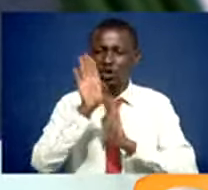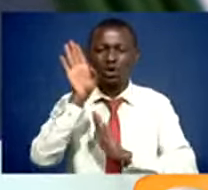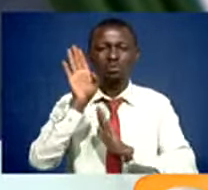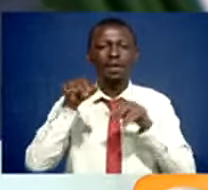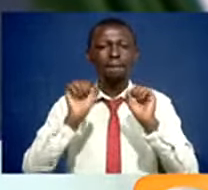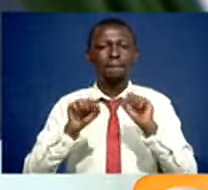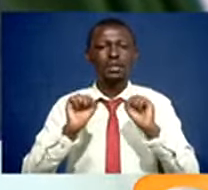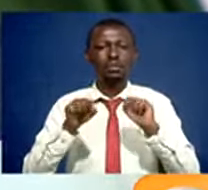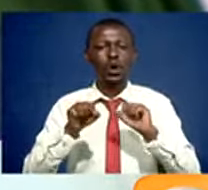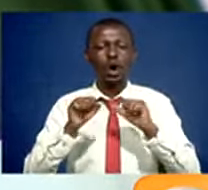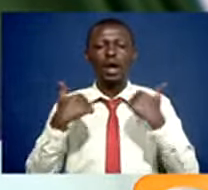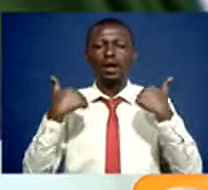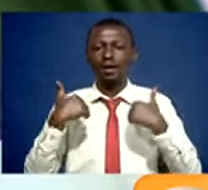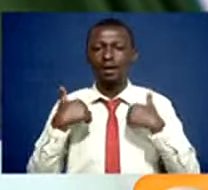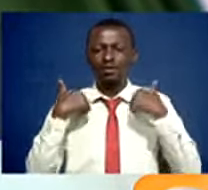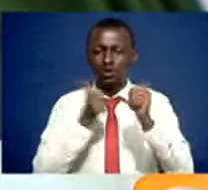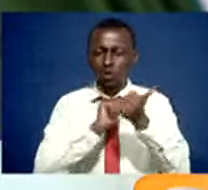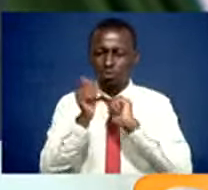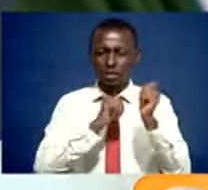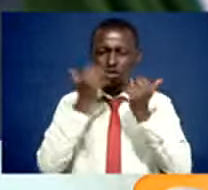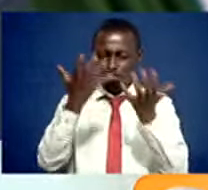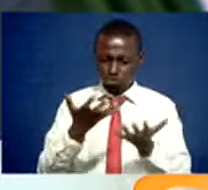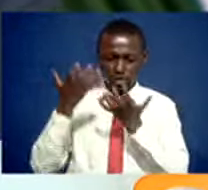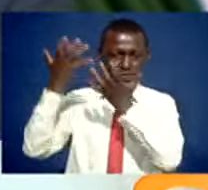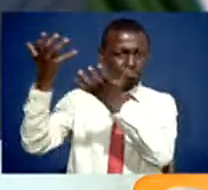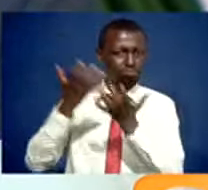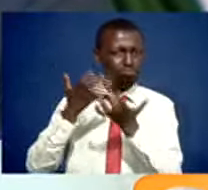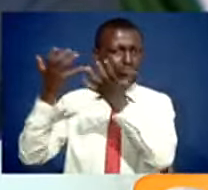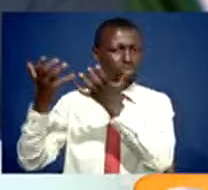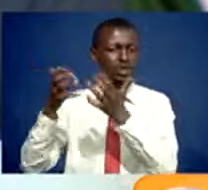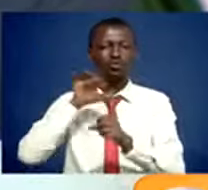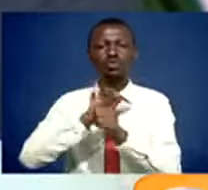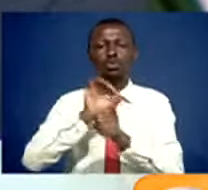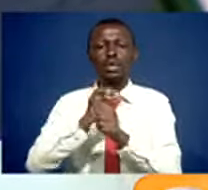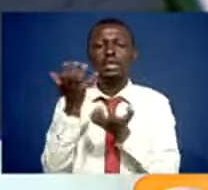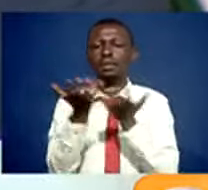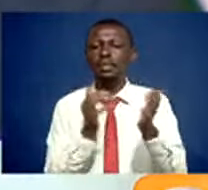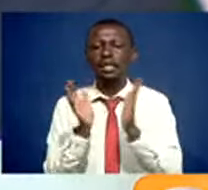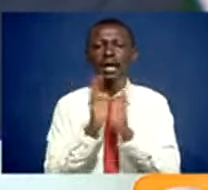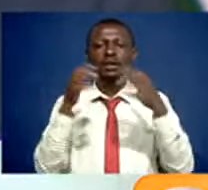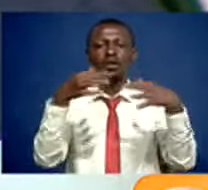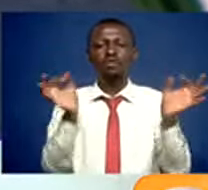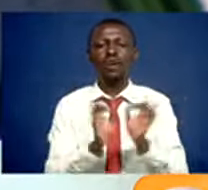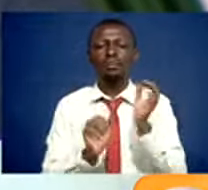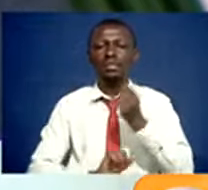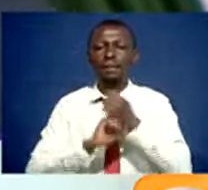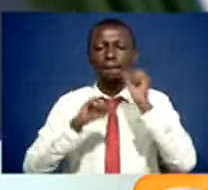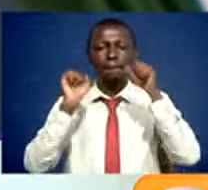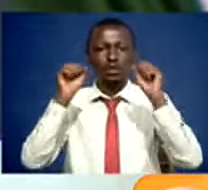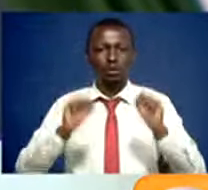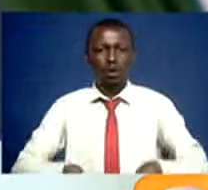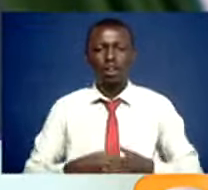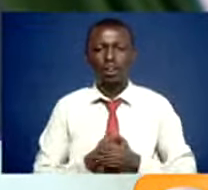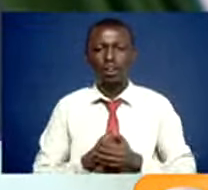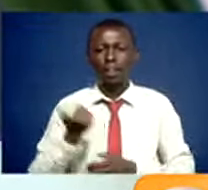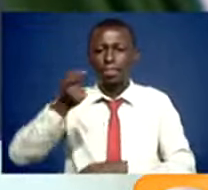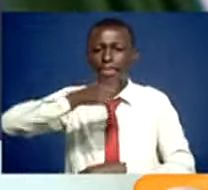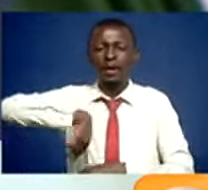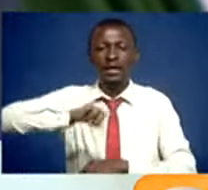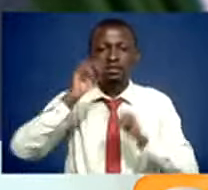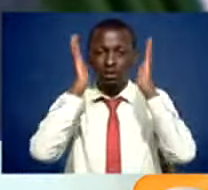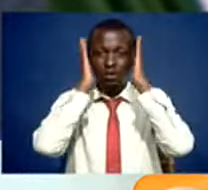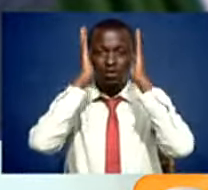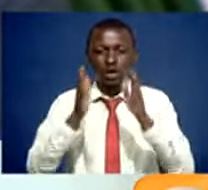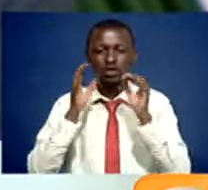competitive export industries, supporting many thriving enterprises and households. In this connection, we have committed to